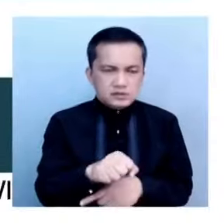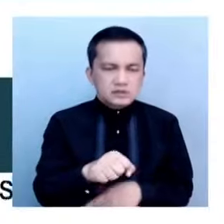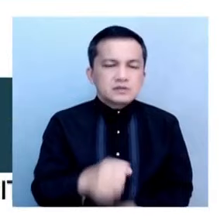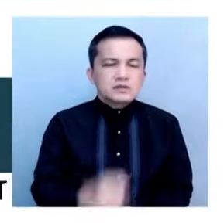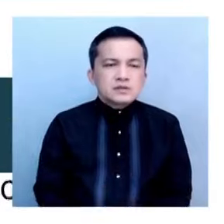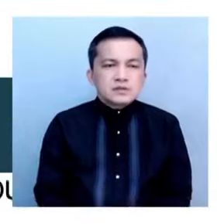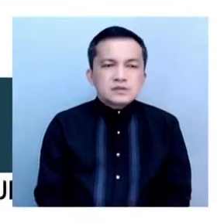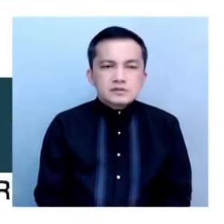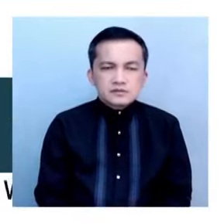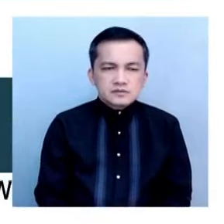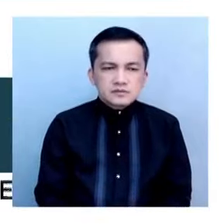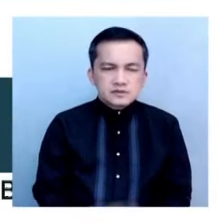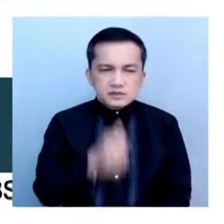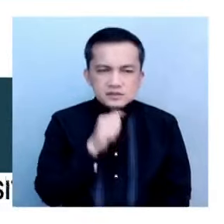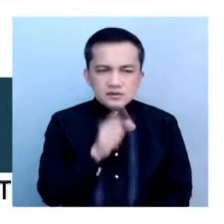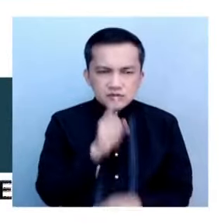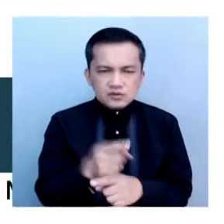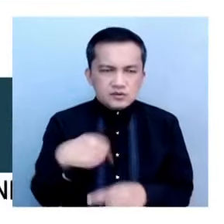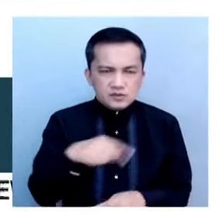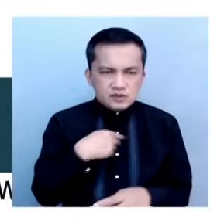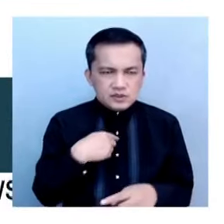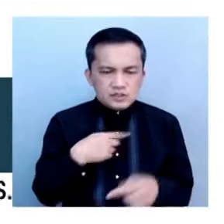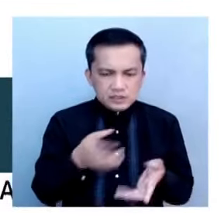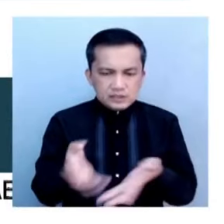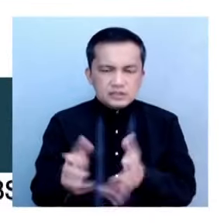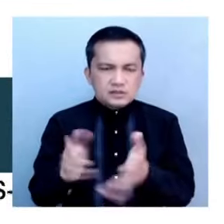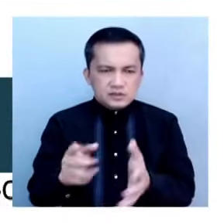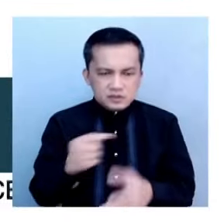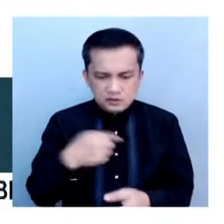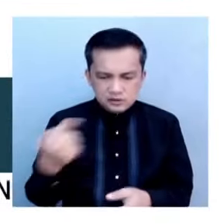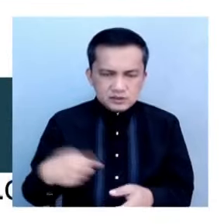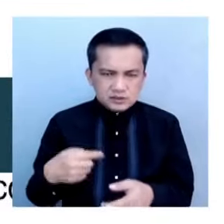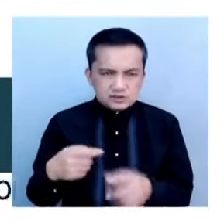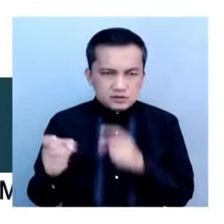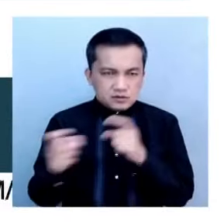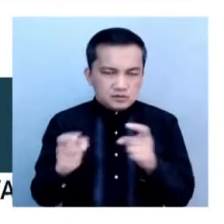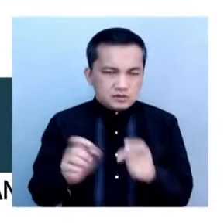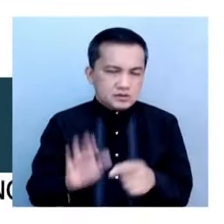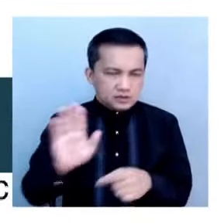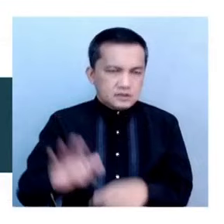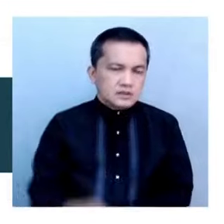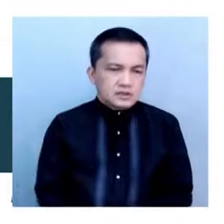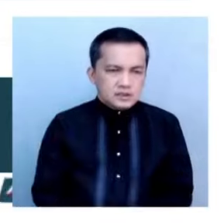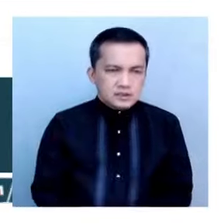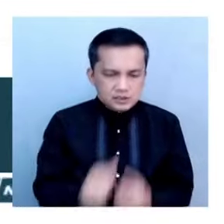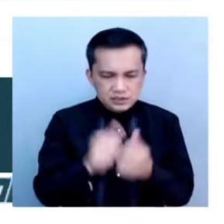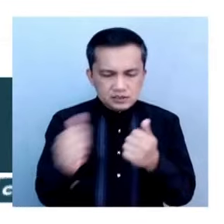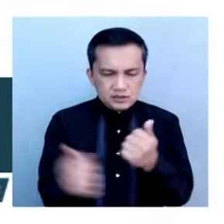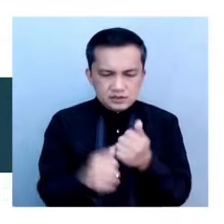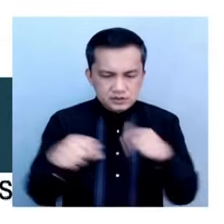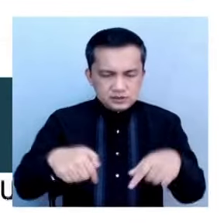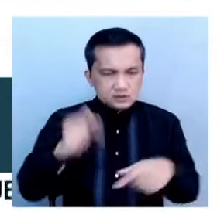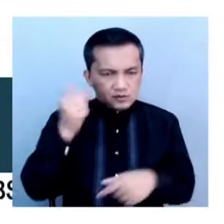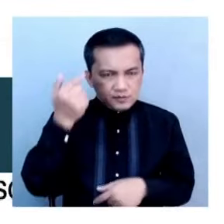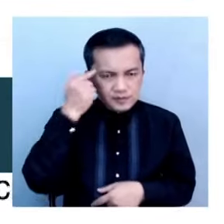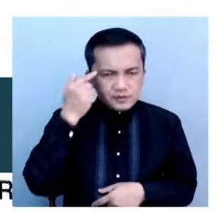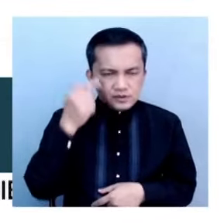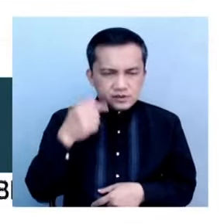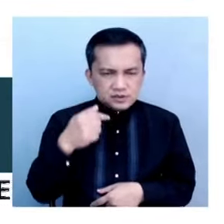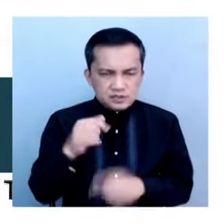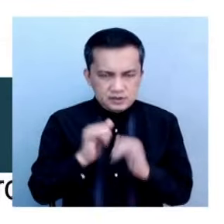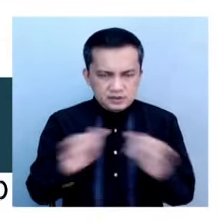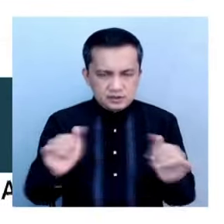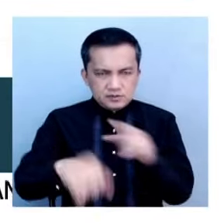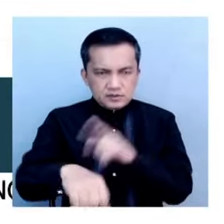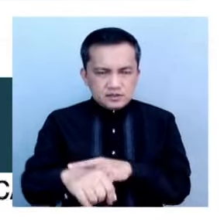It's not true that we have just allowed the Chinese to take control of it. Under this administration, At the same time that they